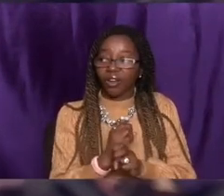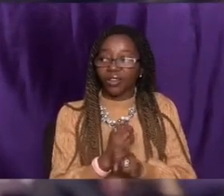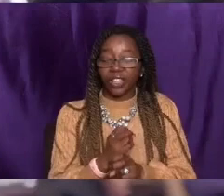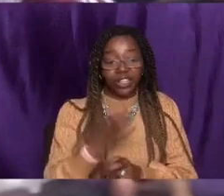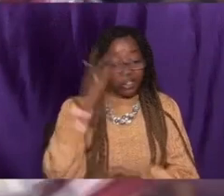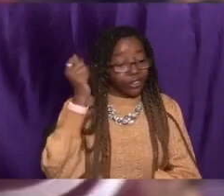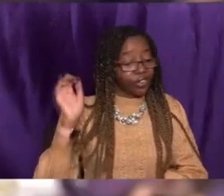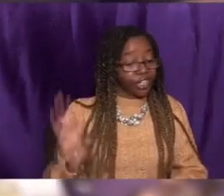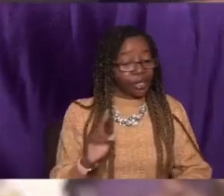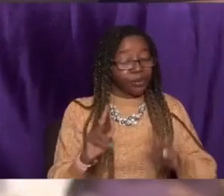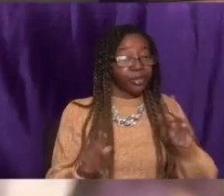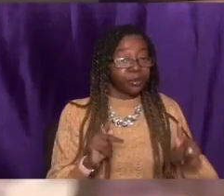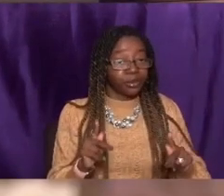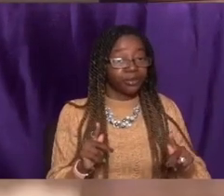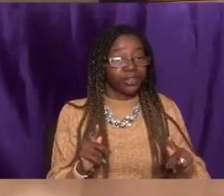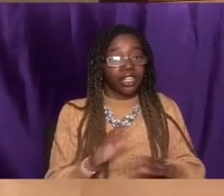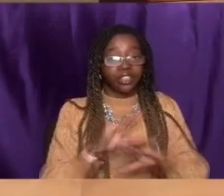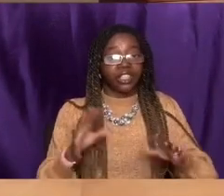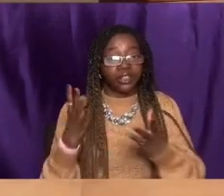through stuff they don't want to come through?